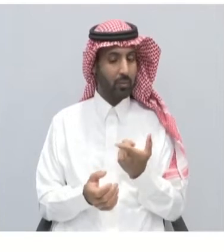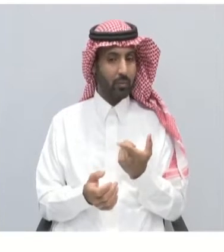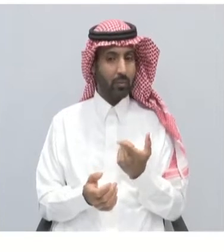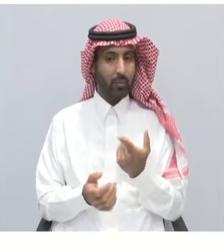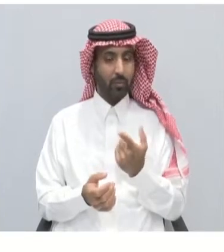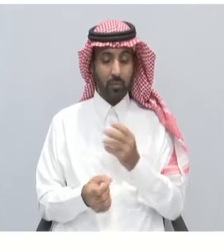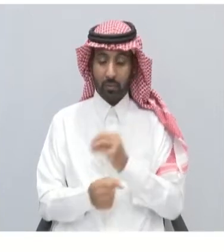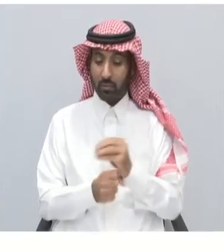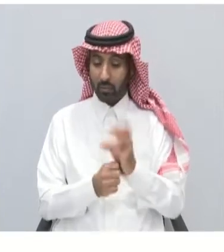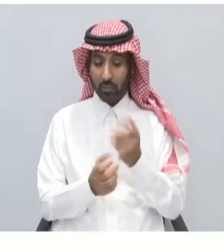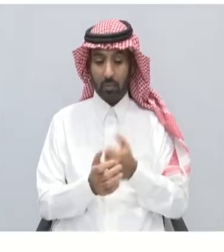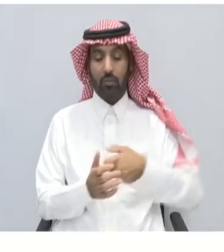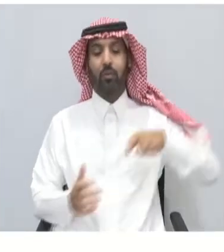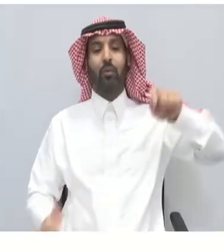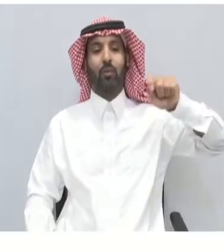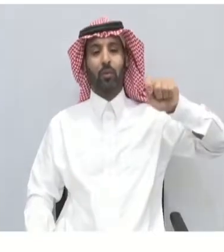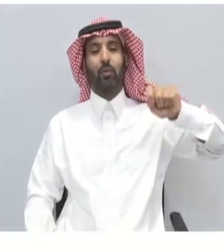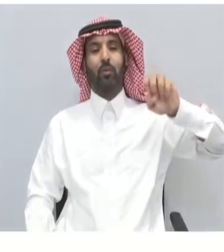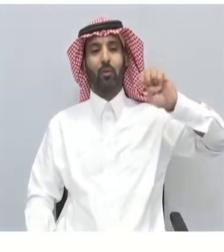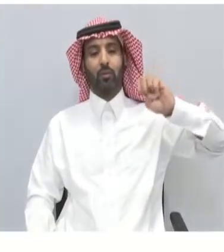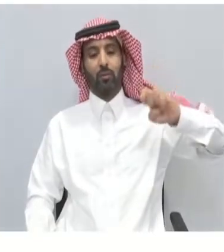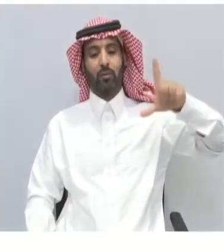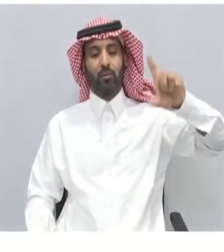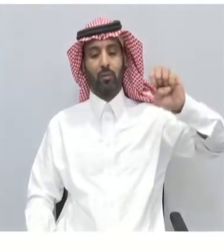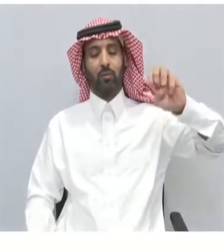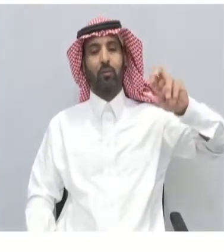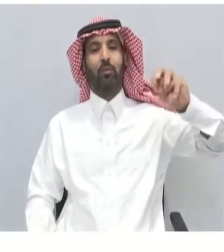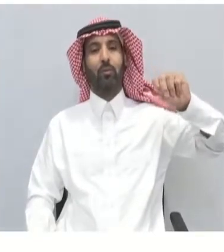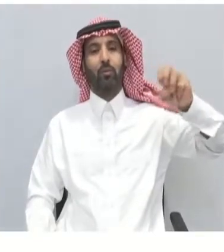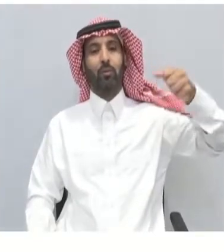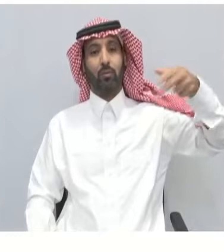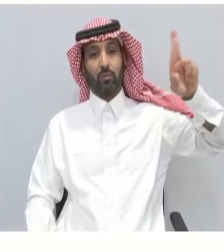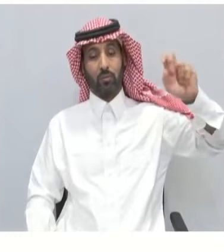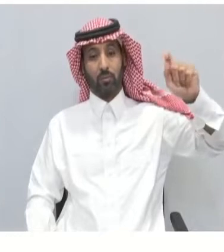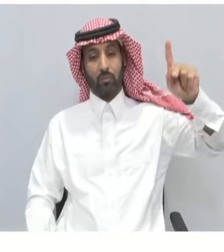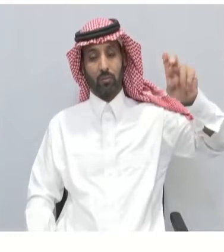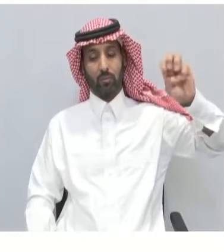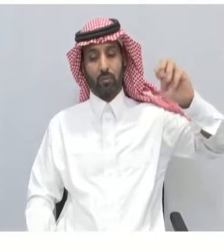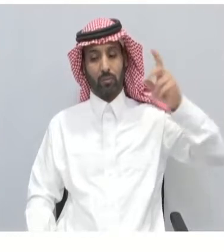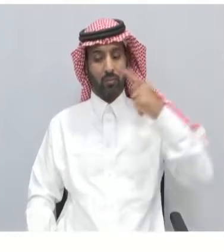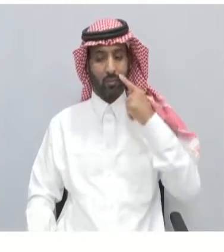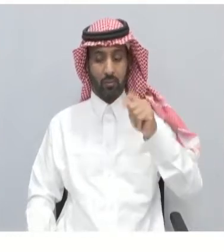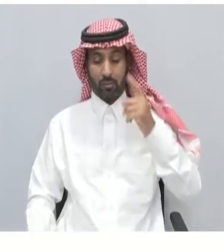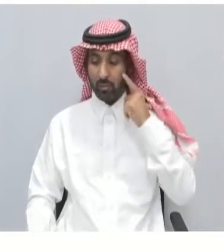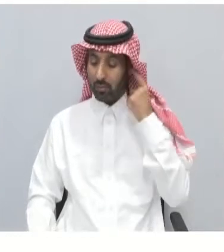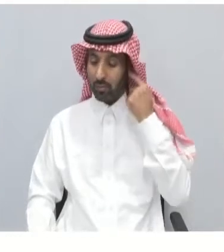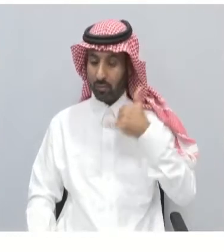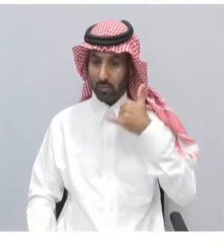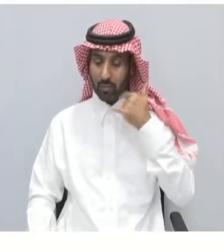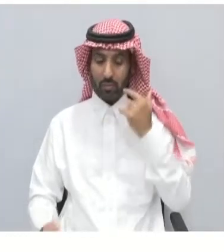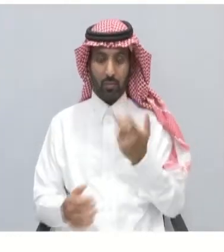a telemarket? Here, rushing to the phone and finding out it's a